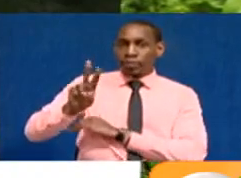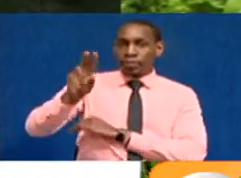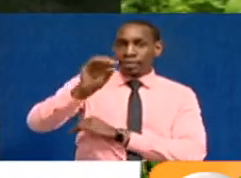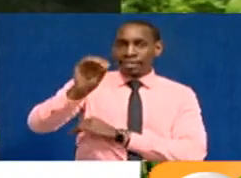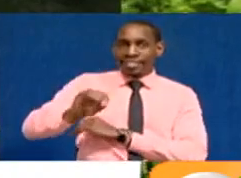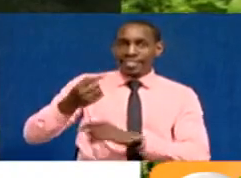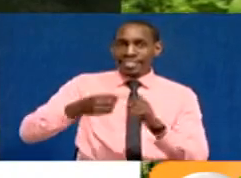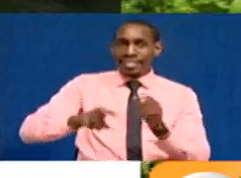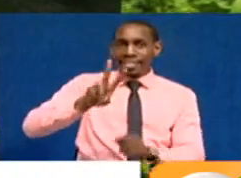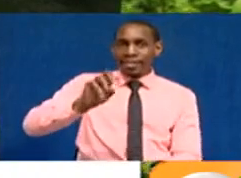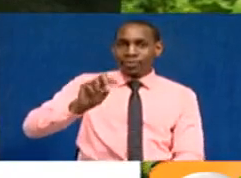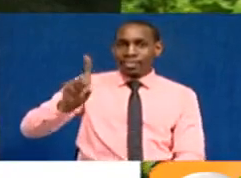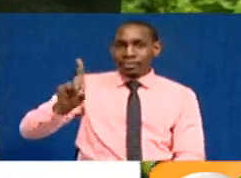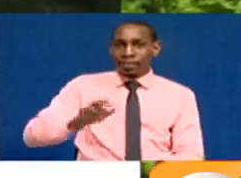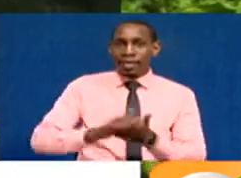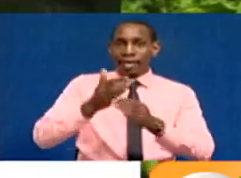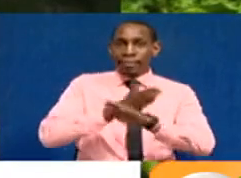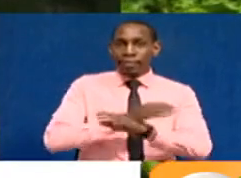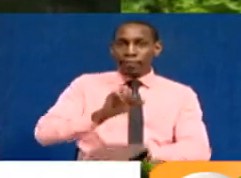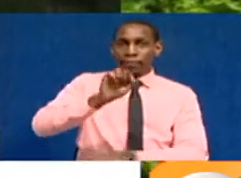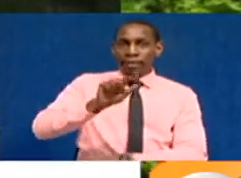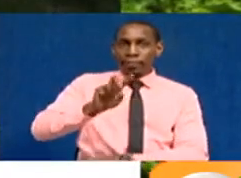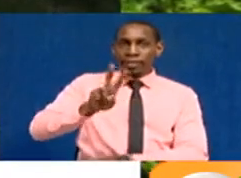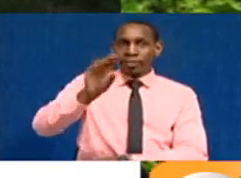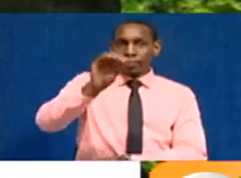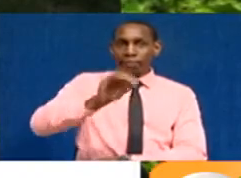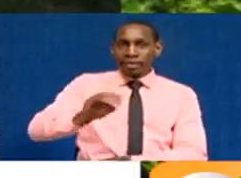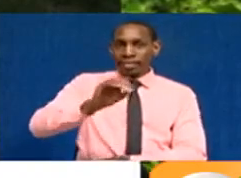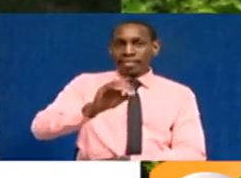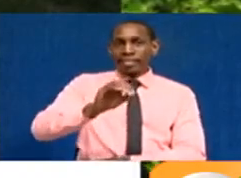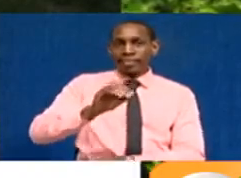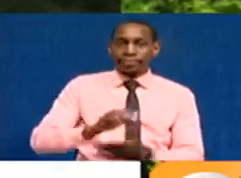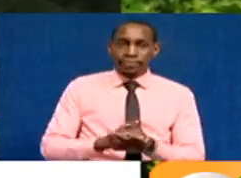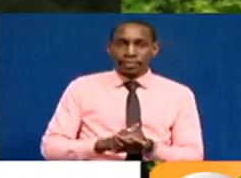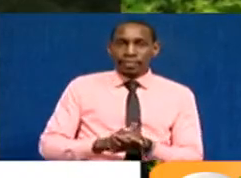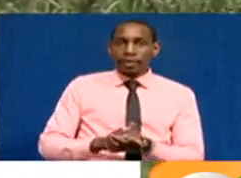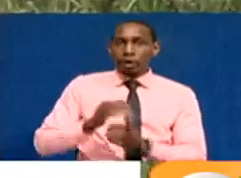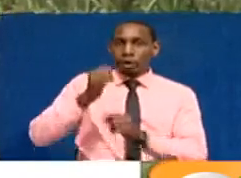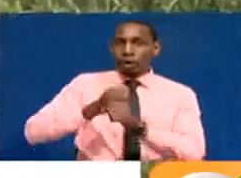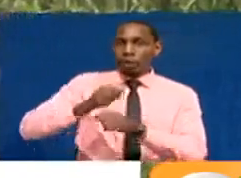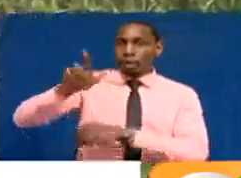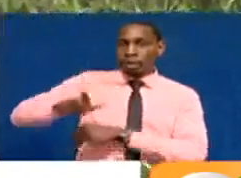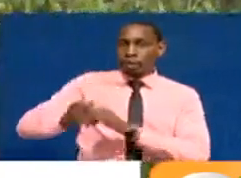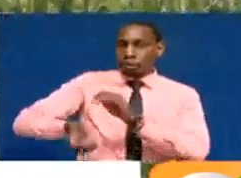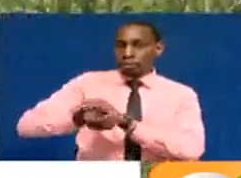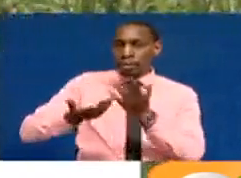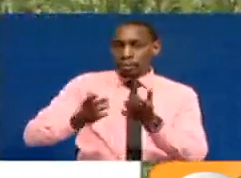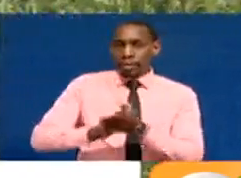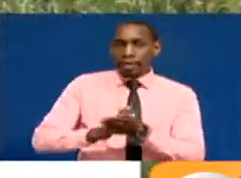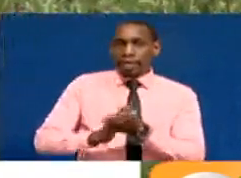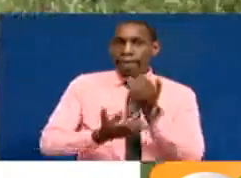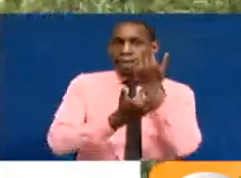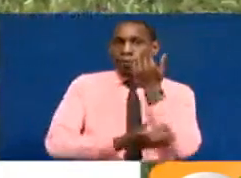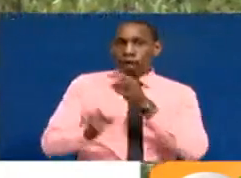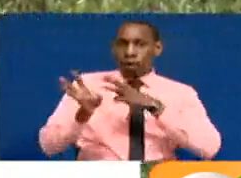in 2021, from 5.2% recorded in 2020. The dismal performance is attributed to poor